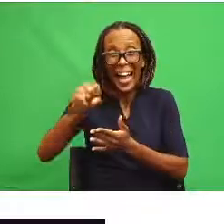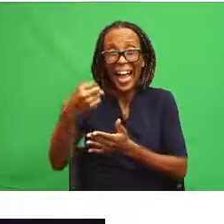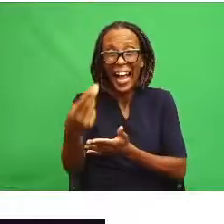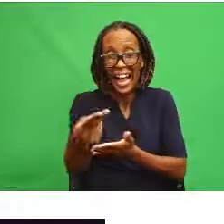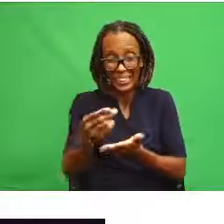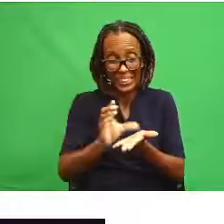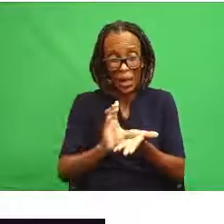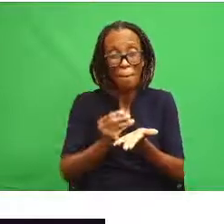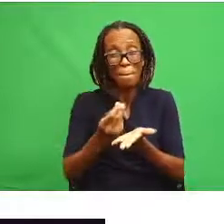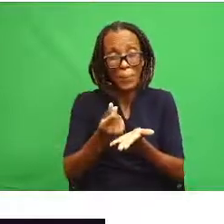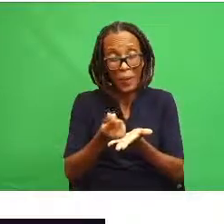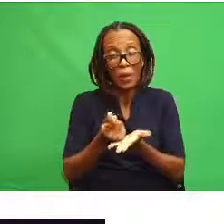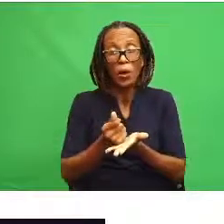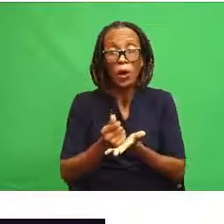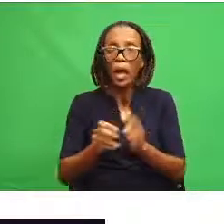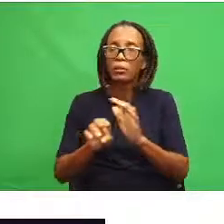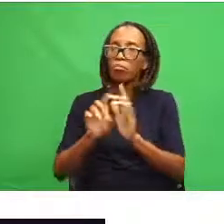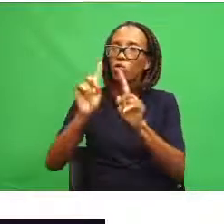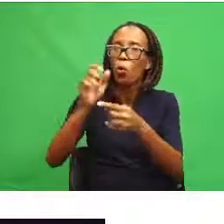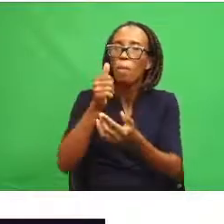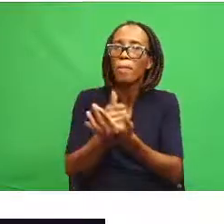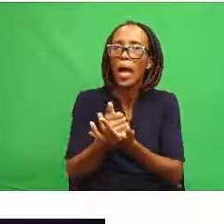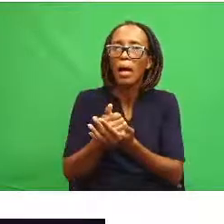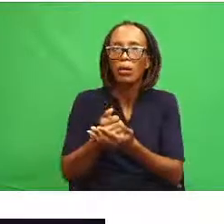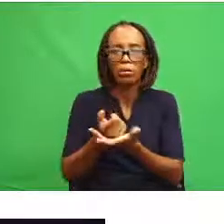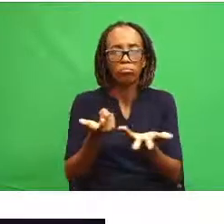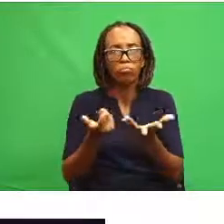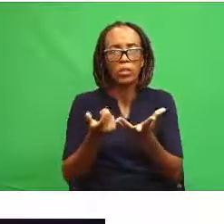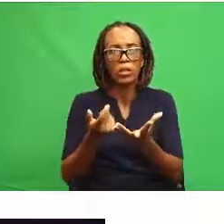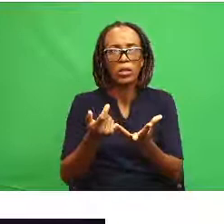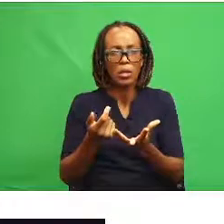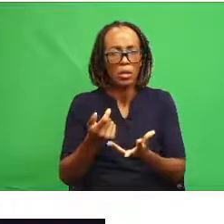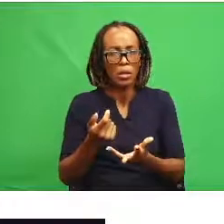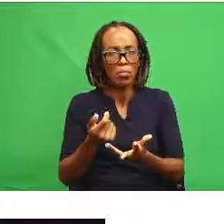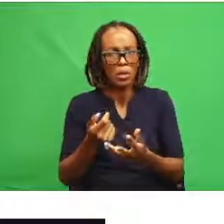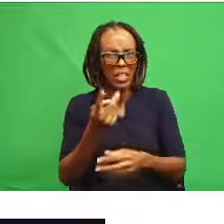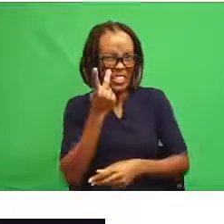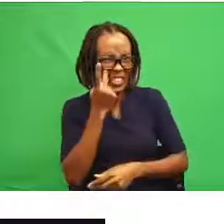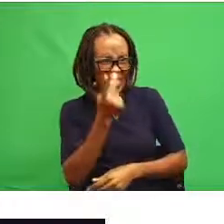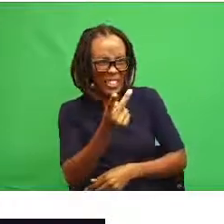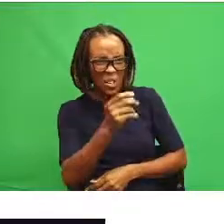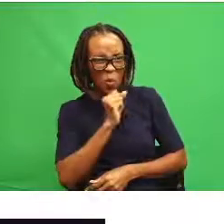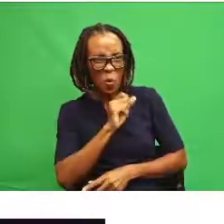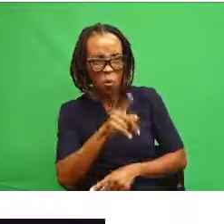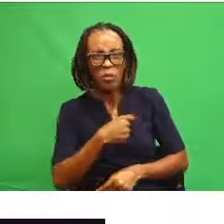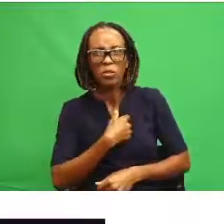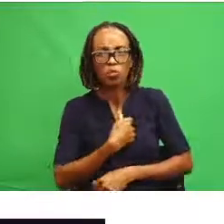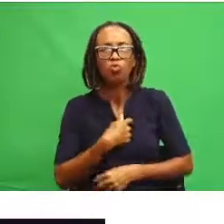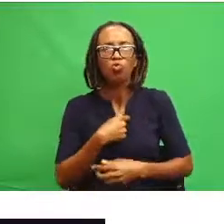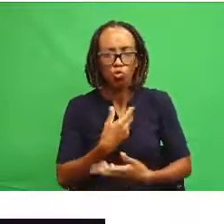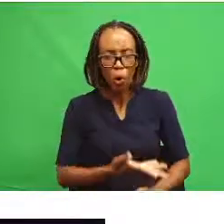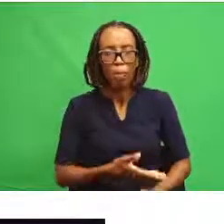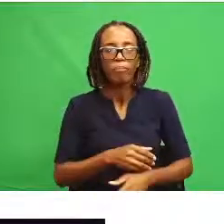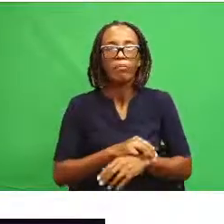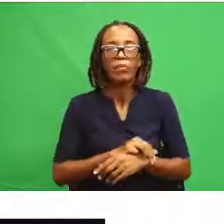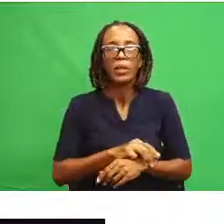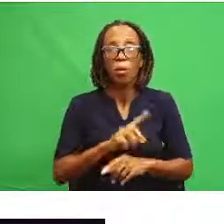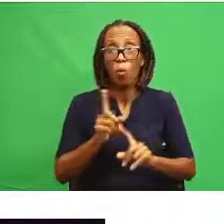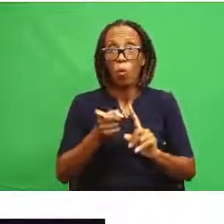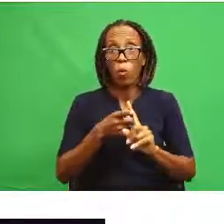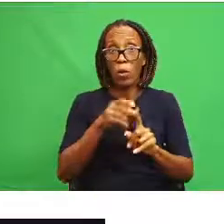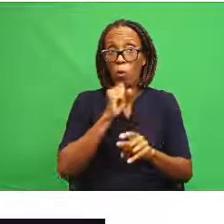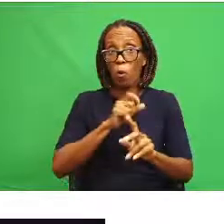stories, people, they go into the bank and they spout out the elderly gentleman. So on the way, when he coming